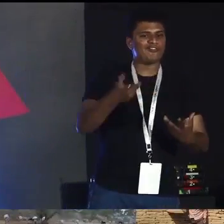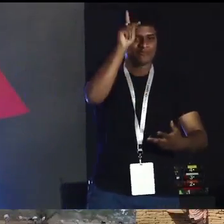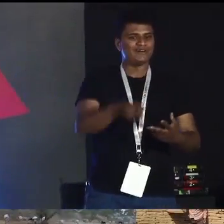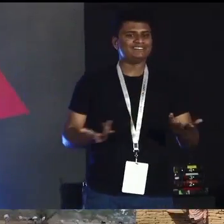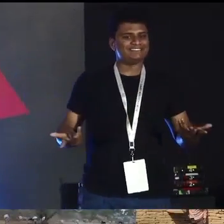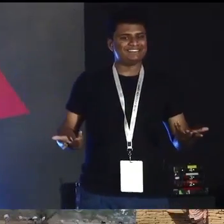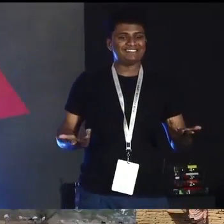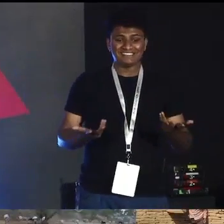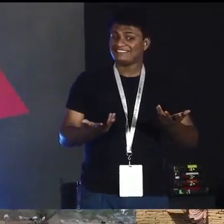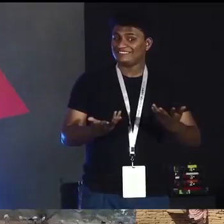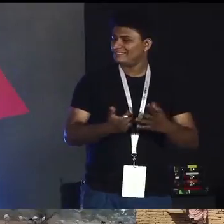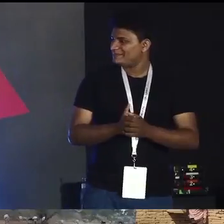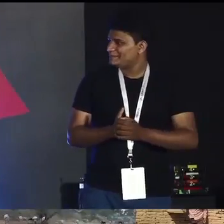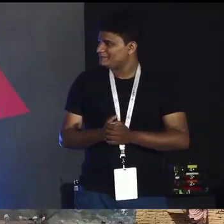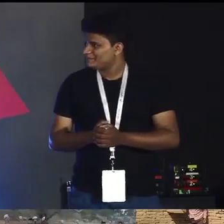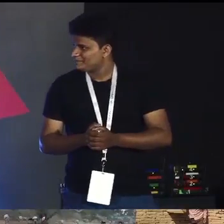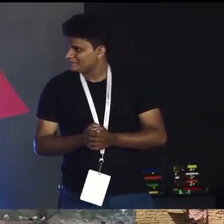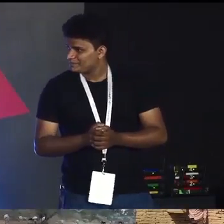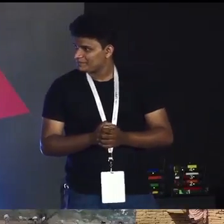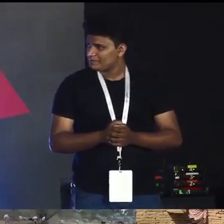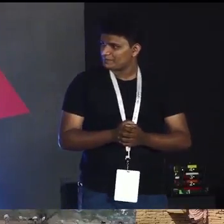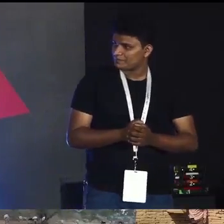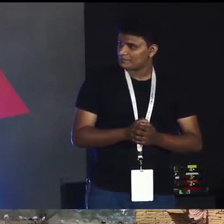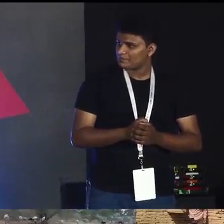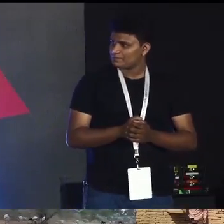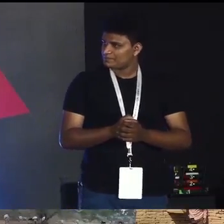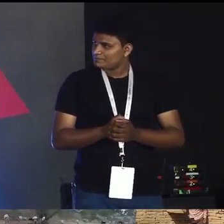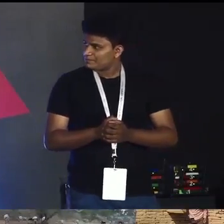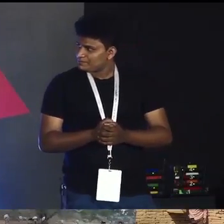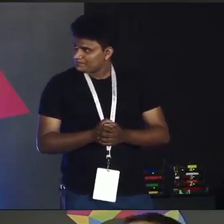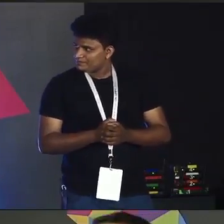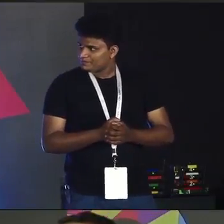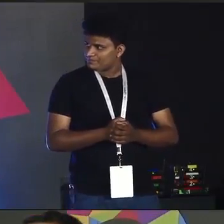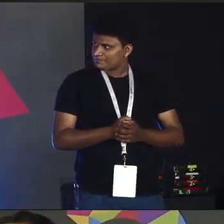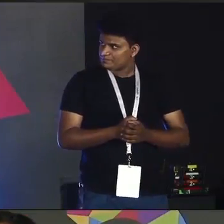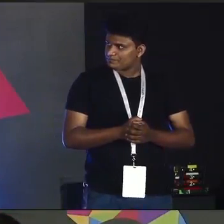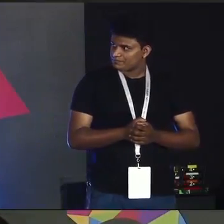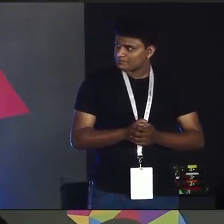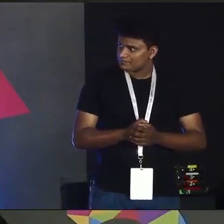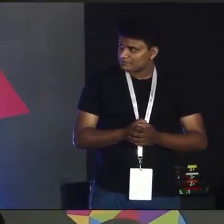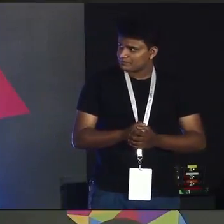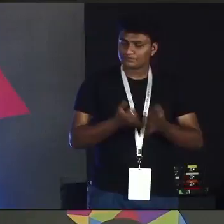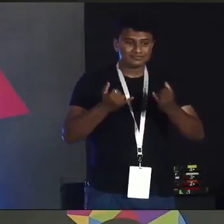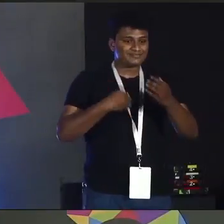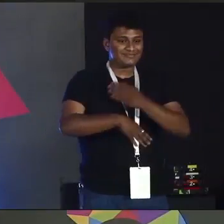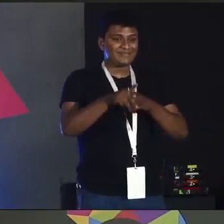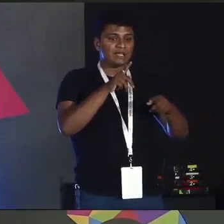22 states. So in a way, it is the genesis of a parallel economy, which is not cash-based, but